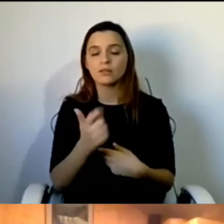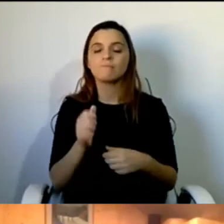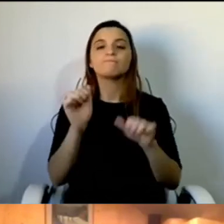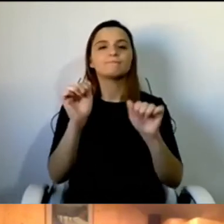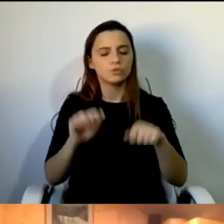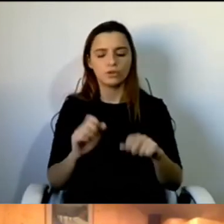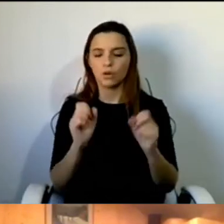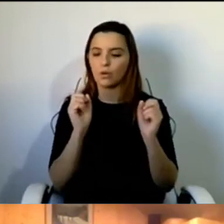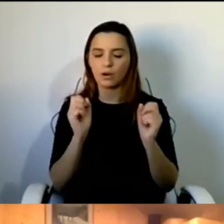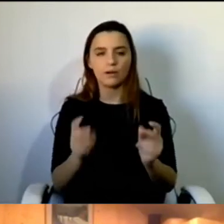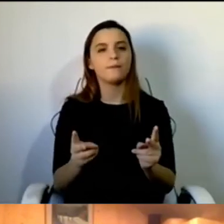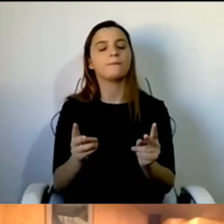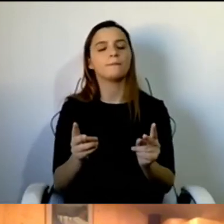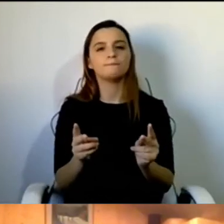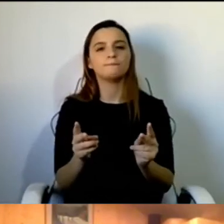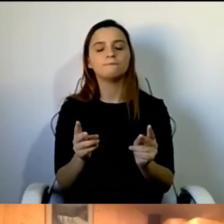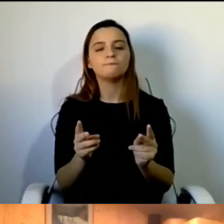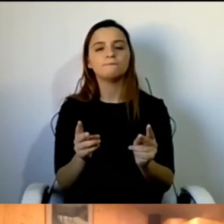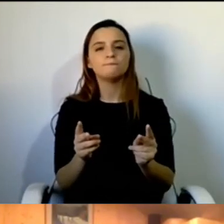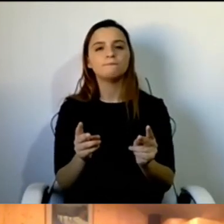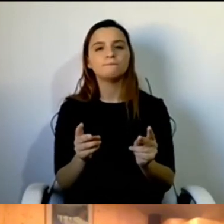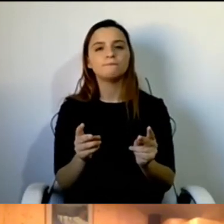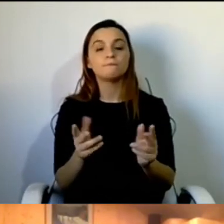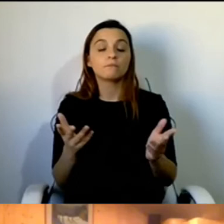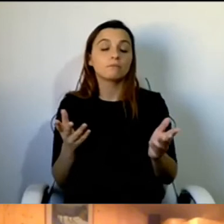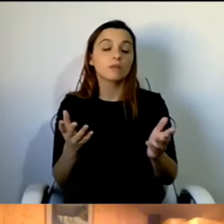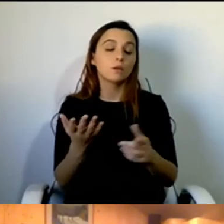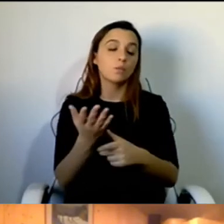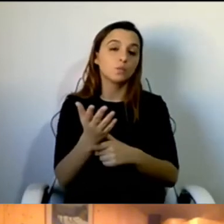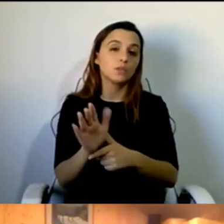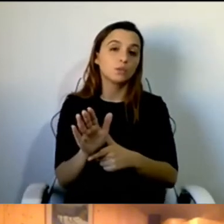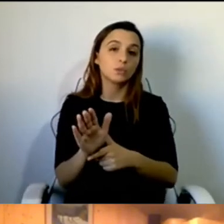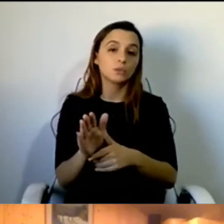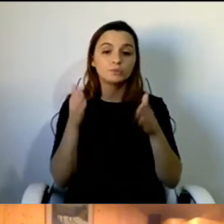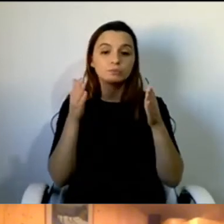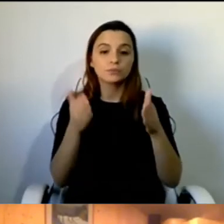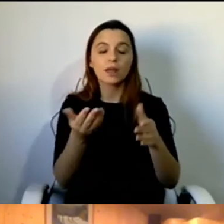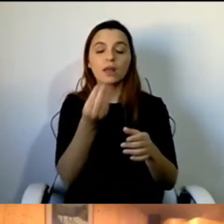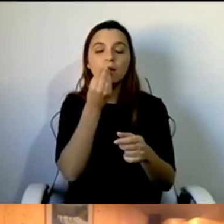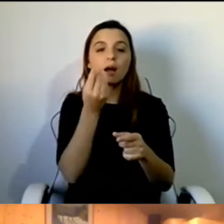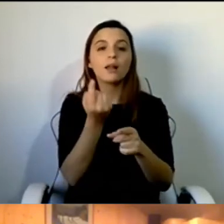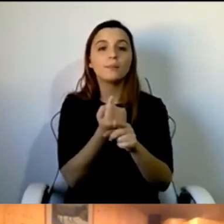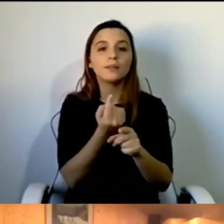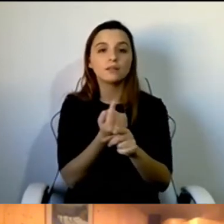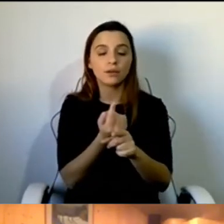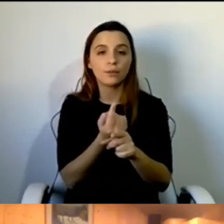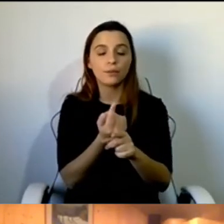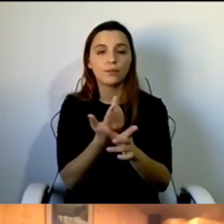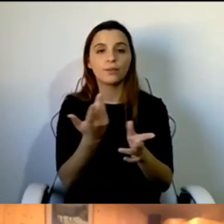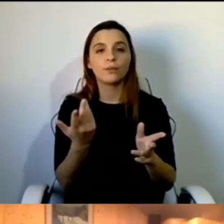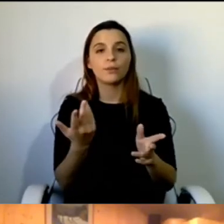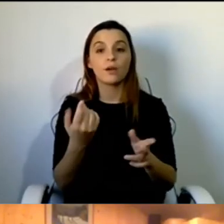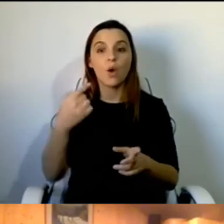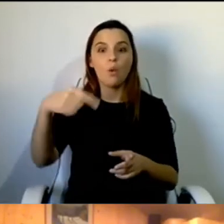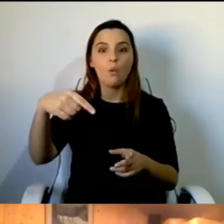they focused on food. Said the only time it was a basic need is when somebody put the